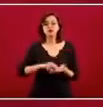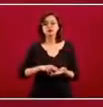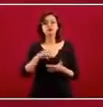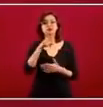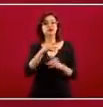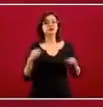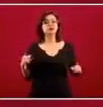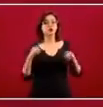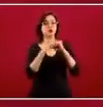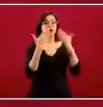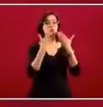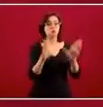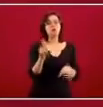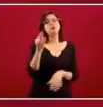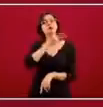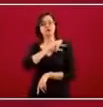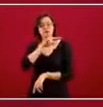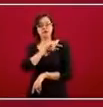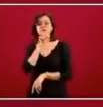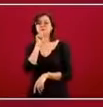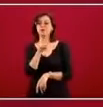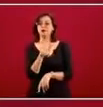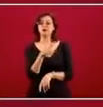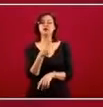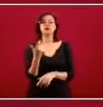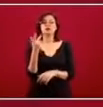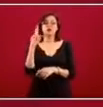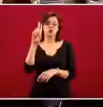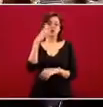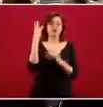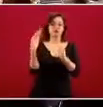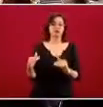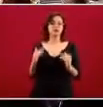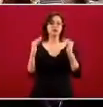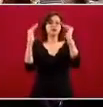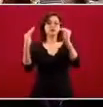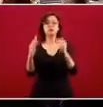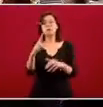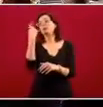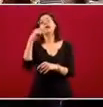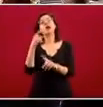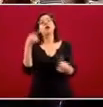well, from the public sector and the private sector.